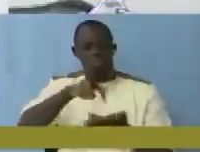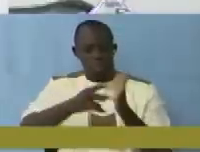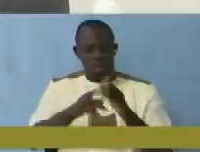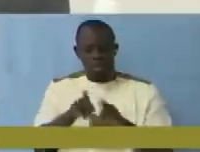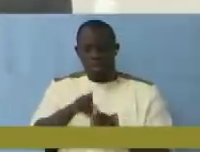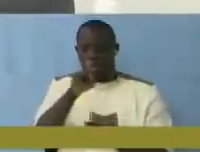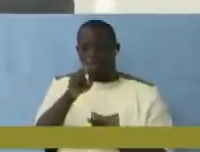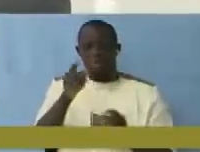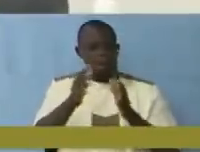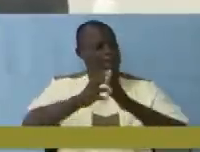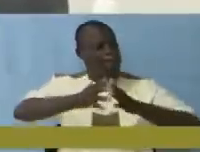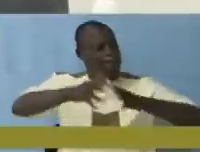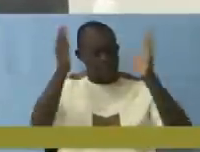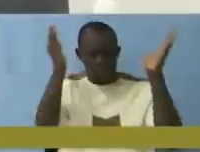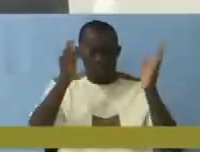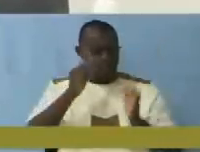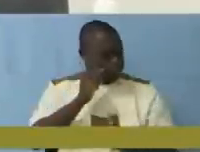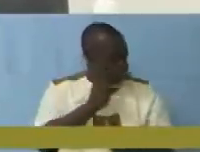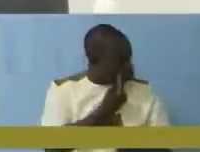a big embarrassment